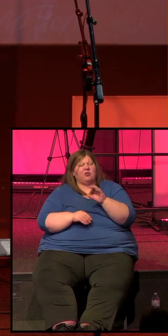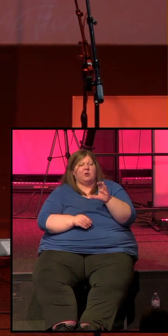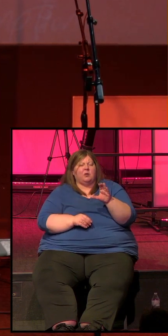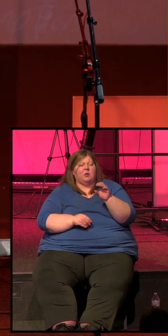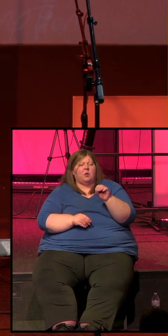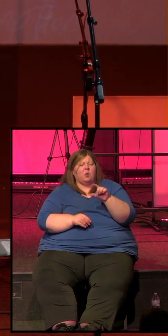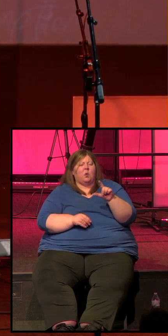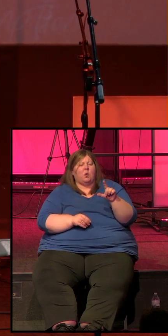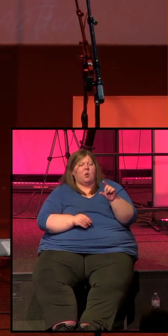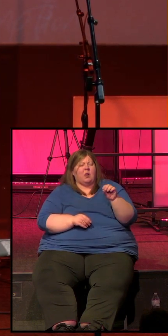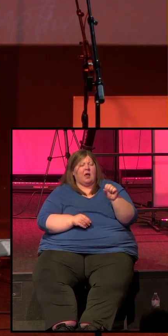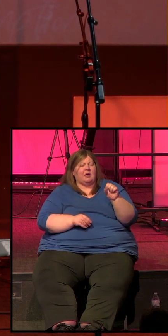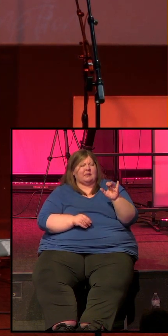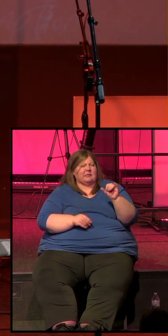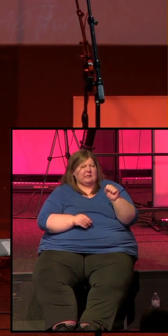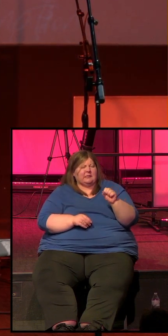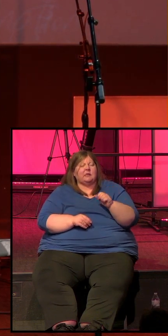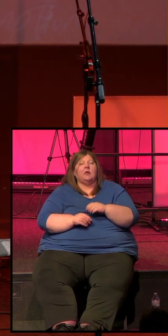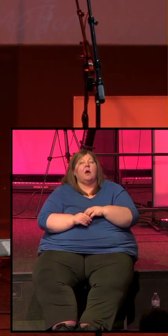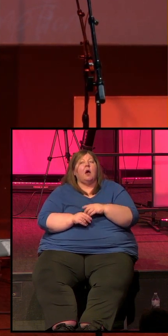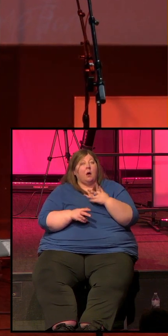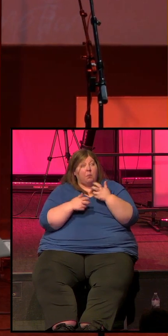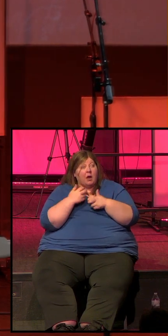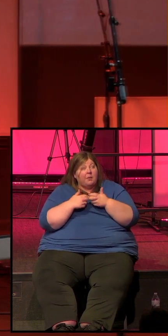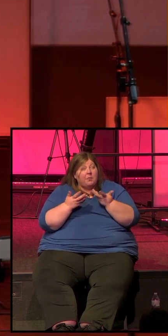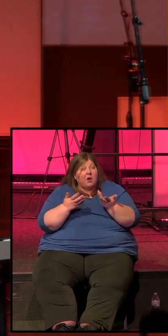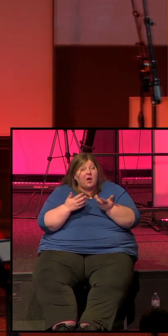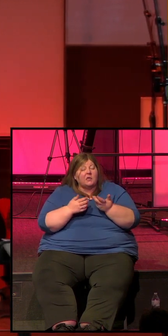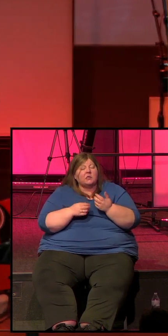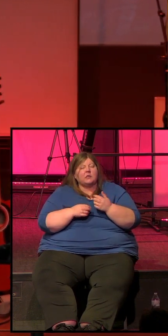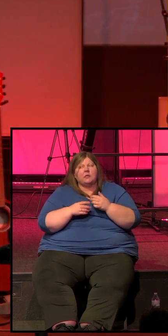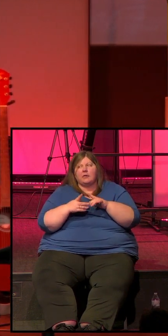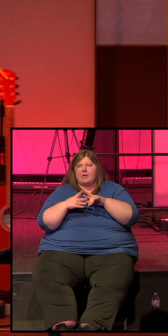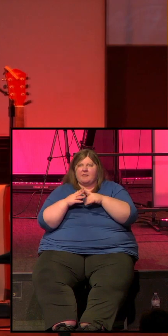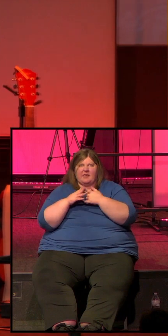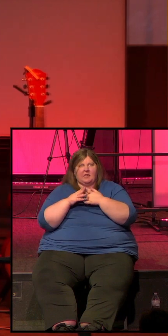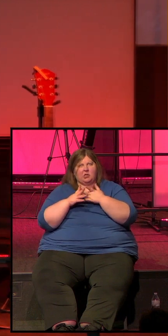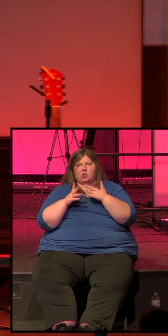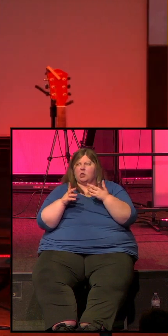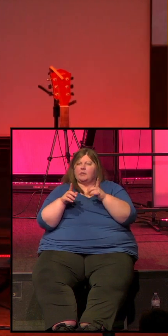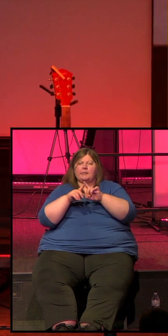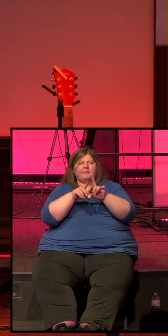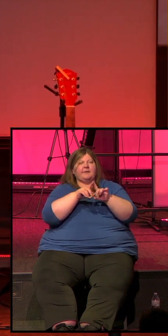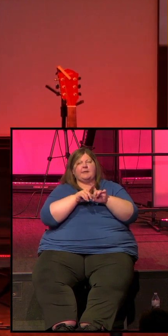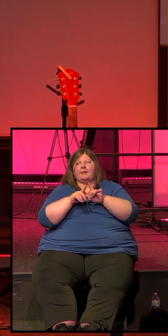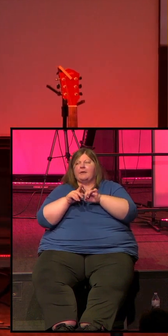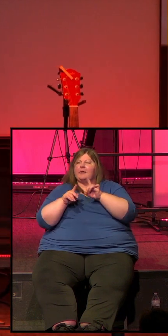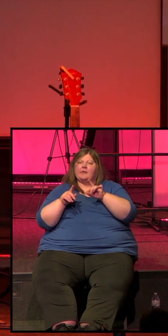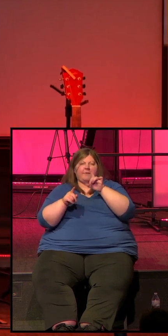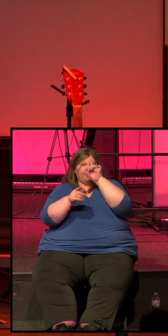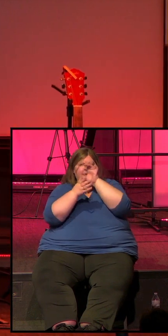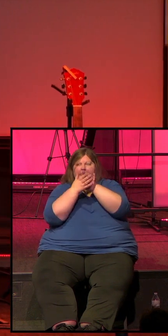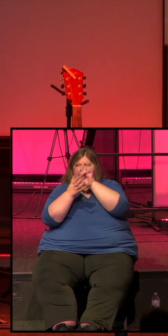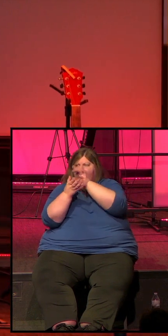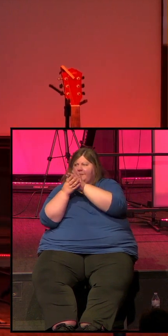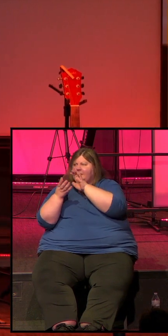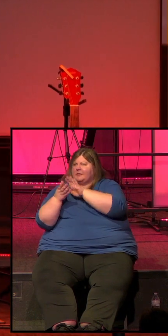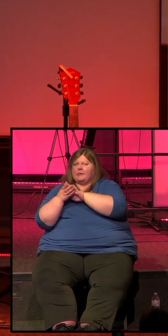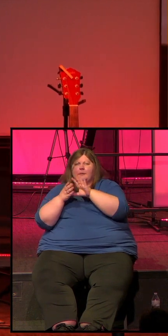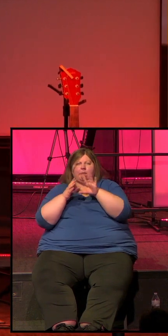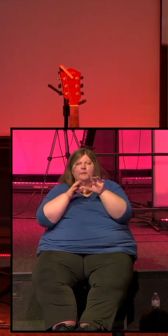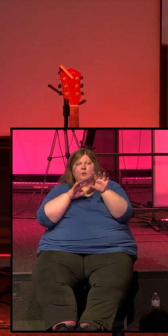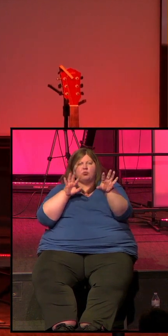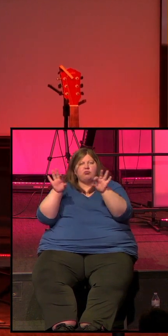very small, but the danger that they ran into is they started pulling different theology, different pieces of different groups or